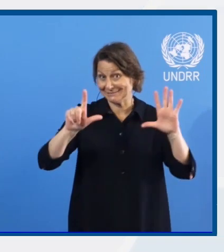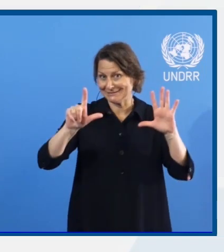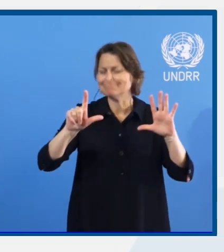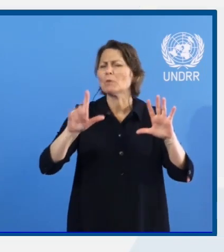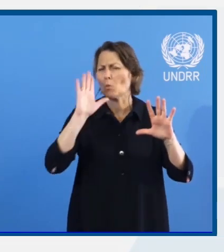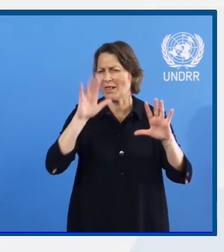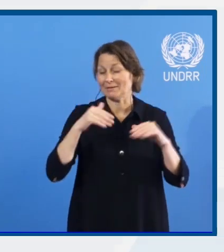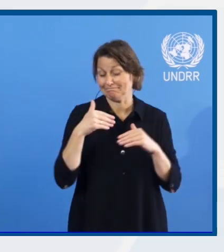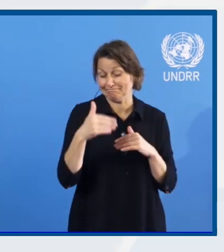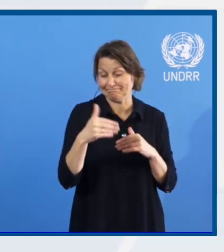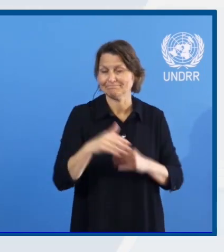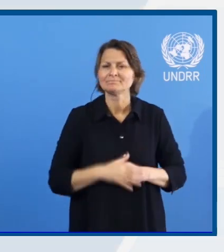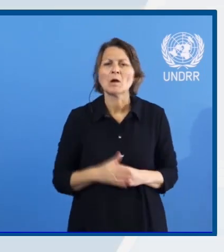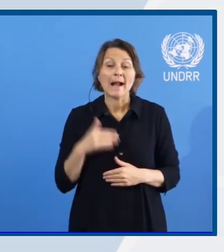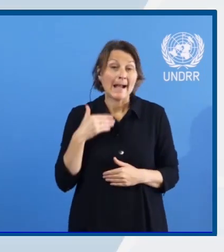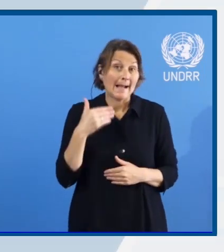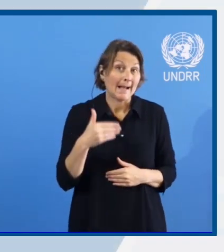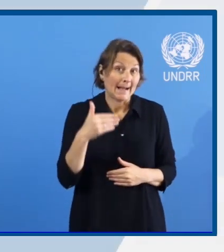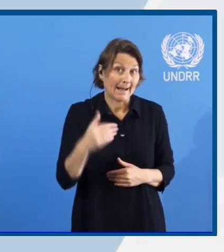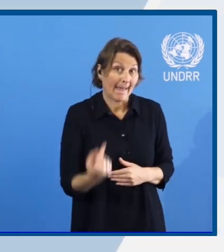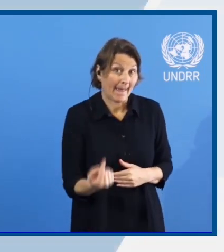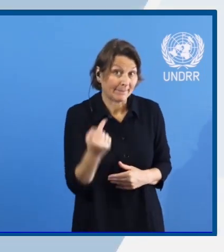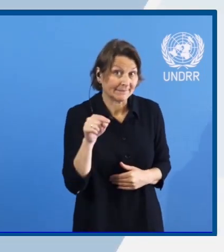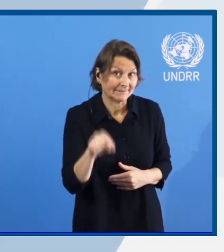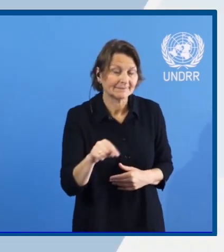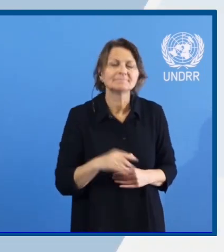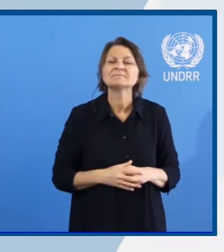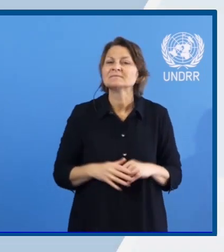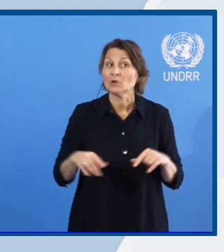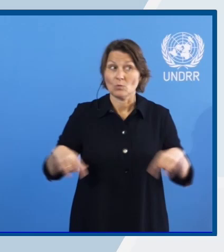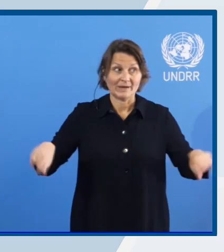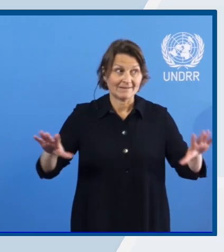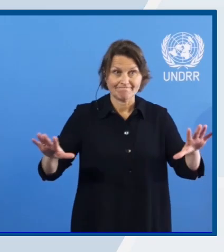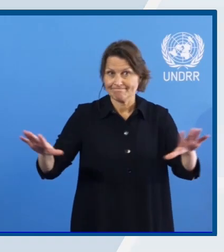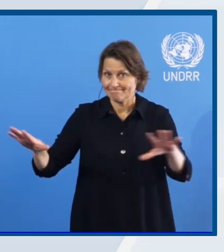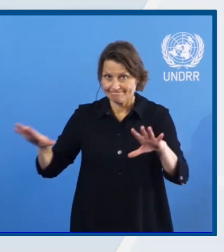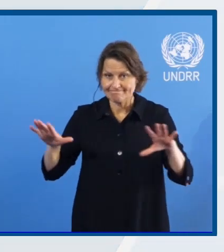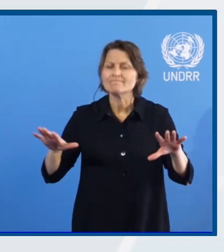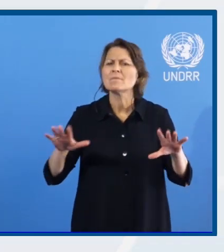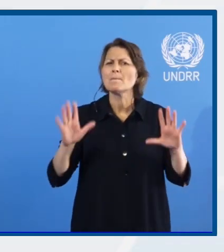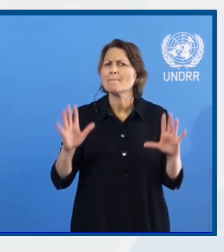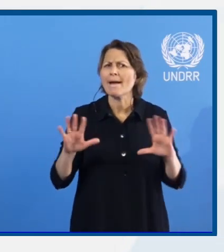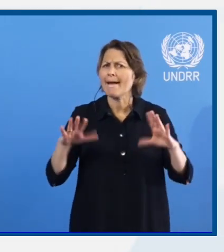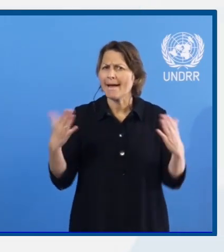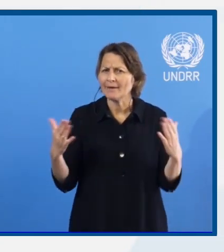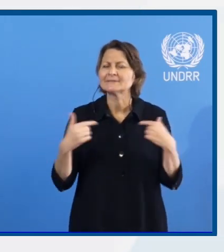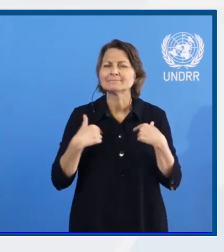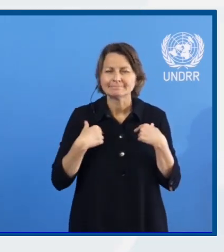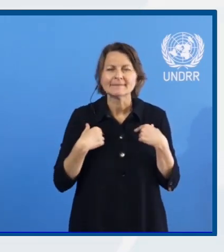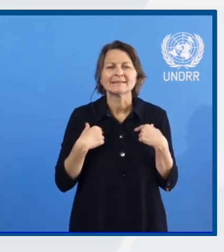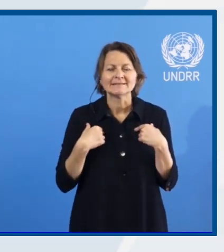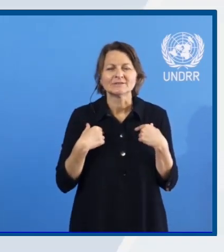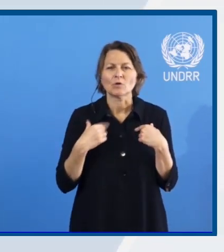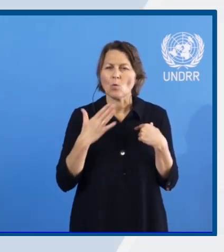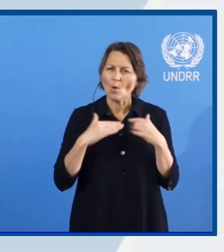COP27, there is the understanding that there should be incentives built for